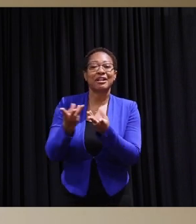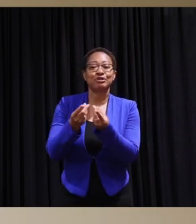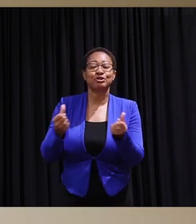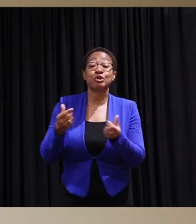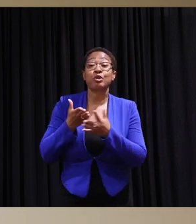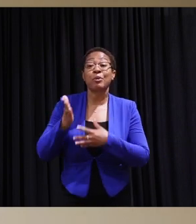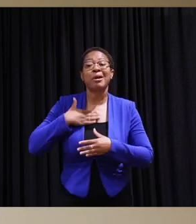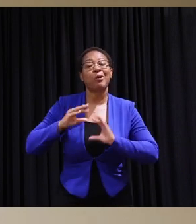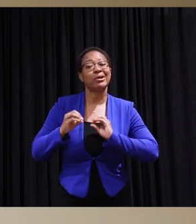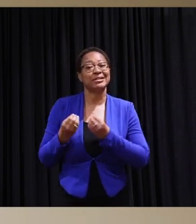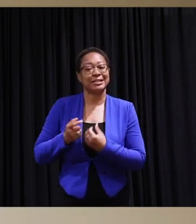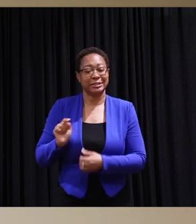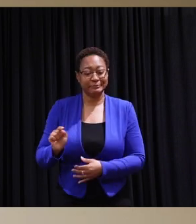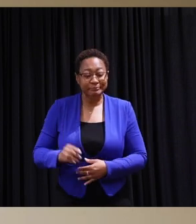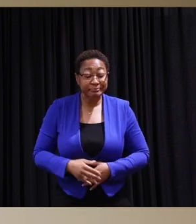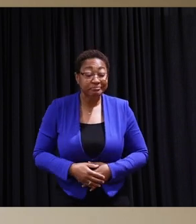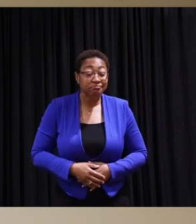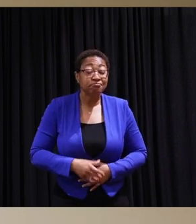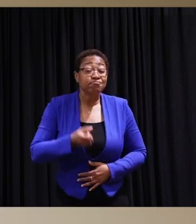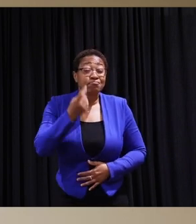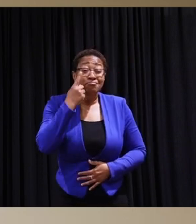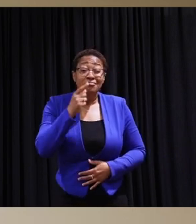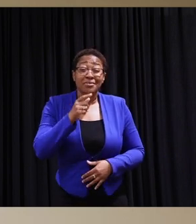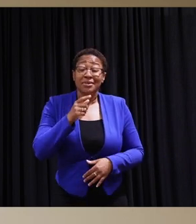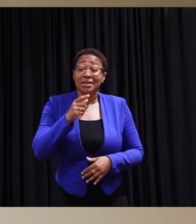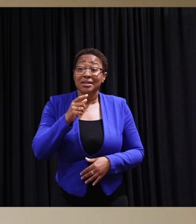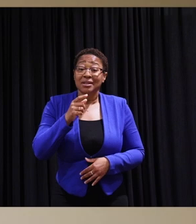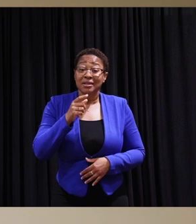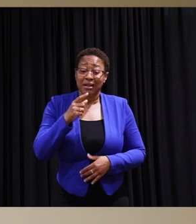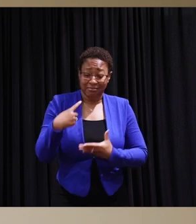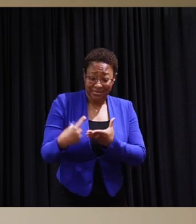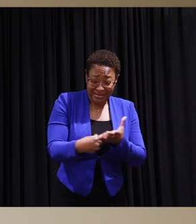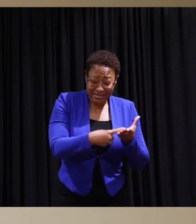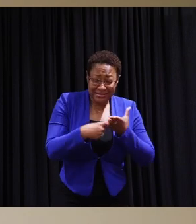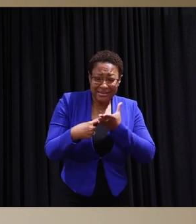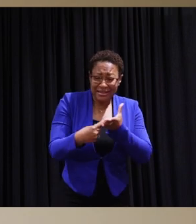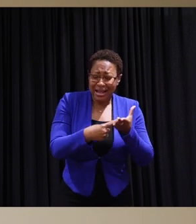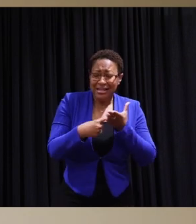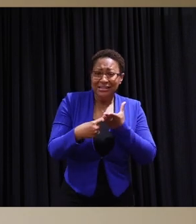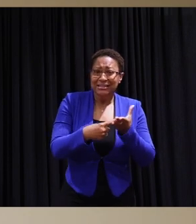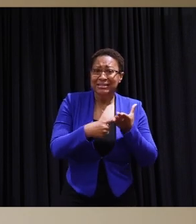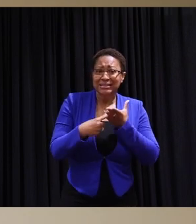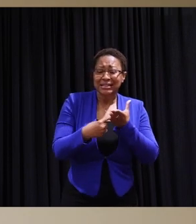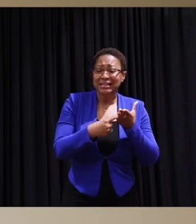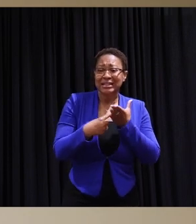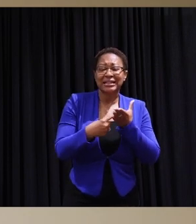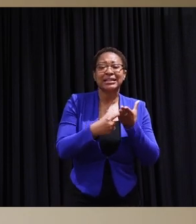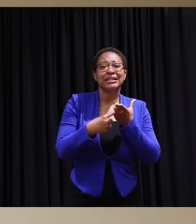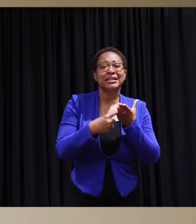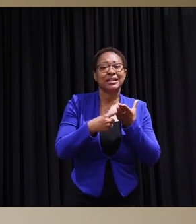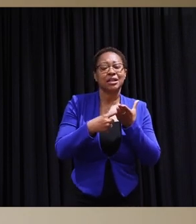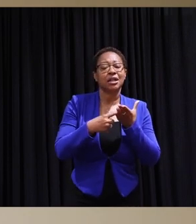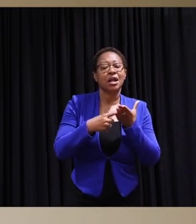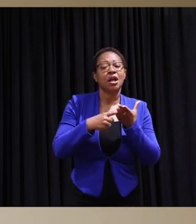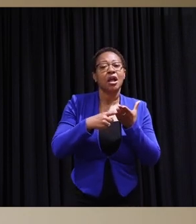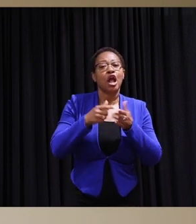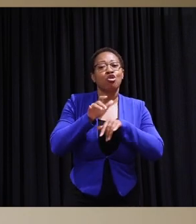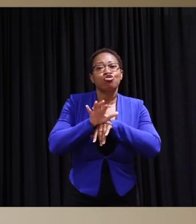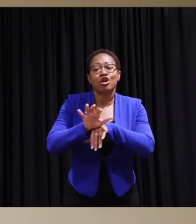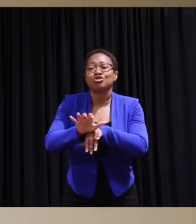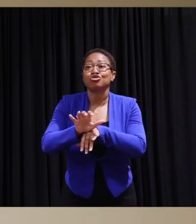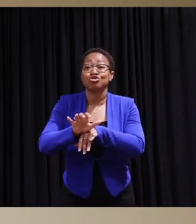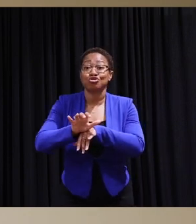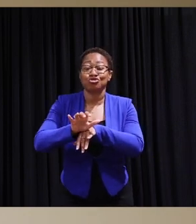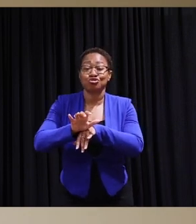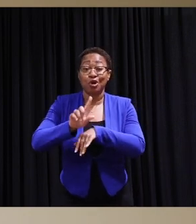my organization. But having this conversation at grassroots level all the way up